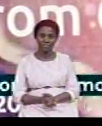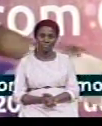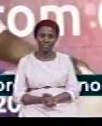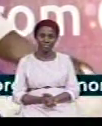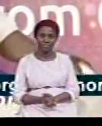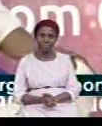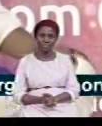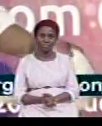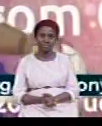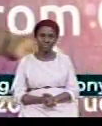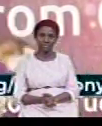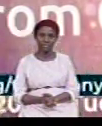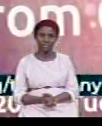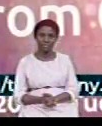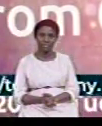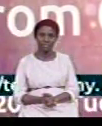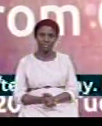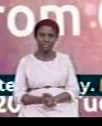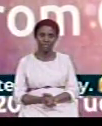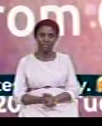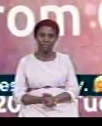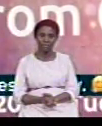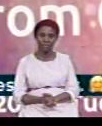be a cockra.